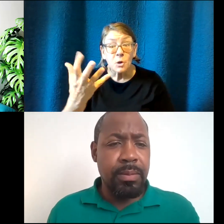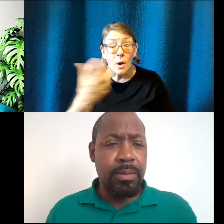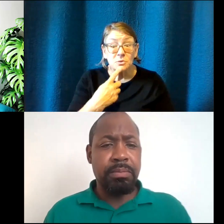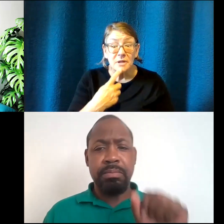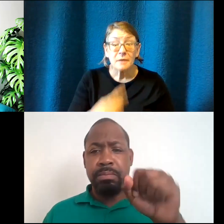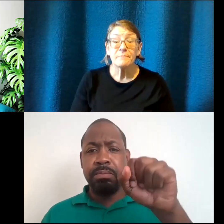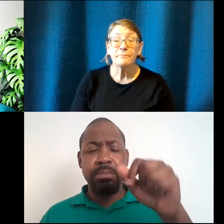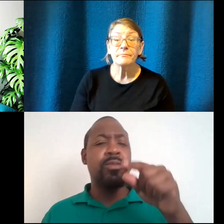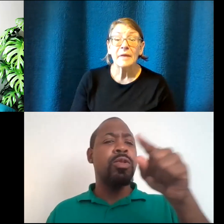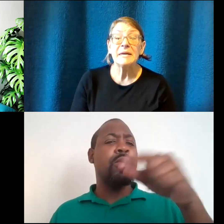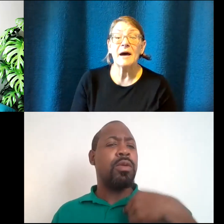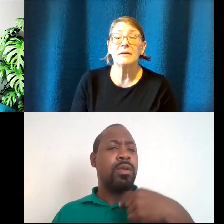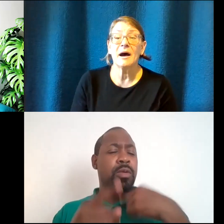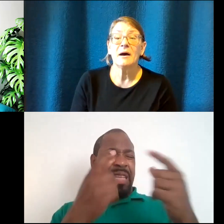add?